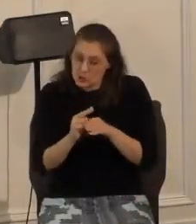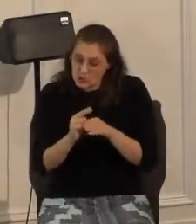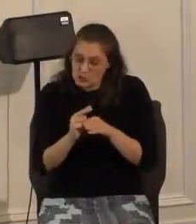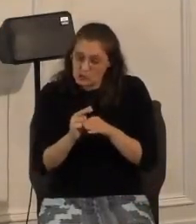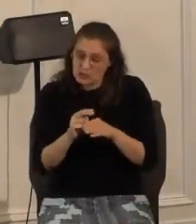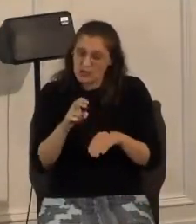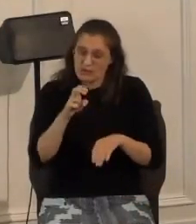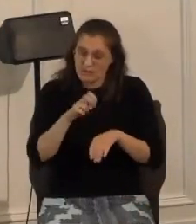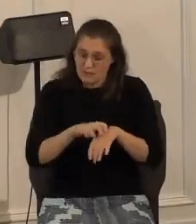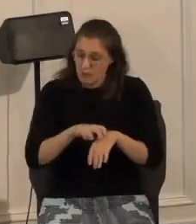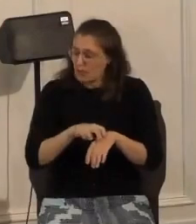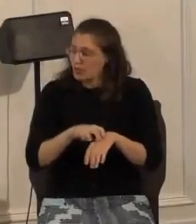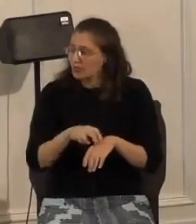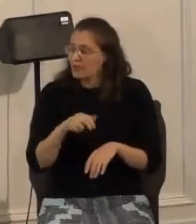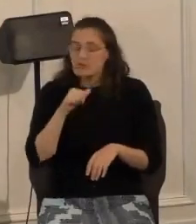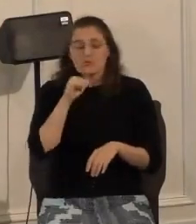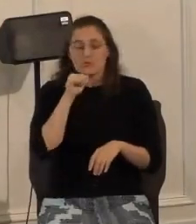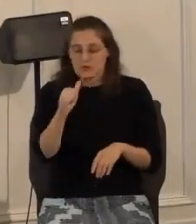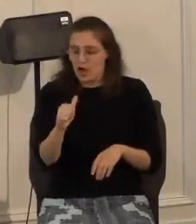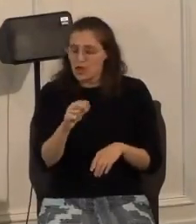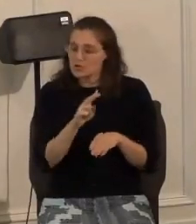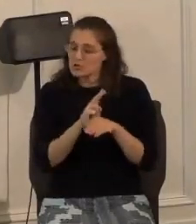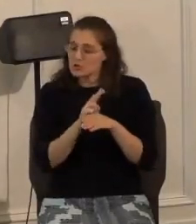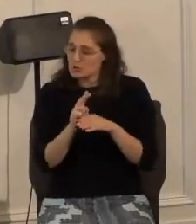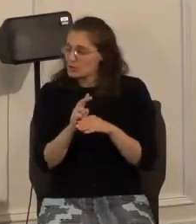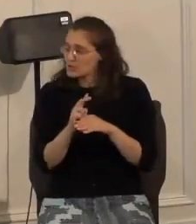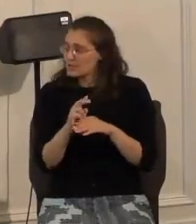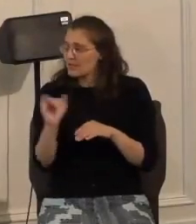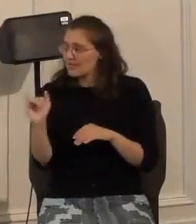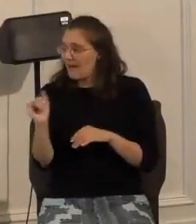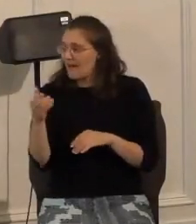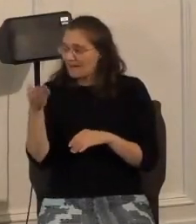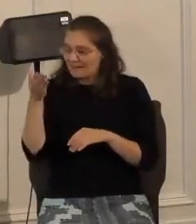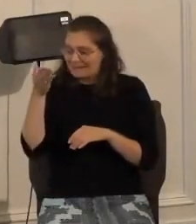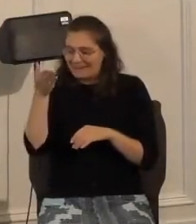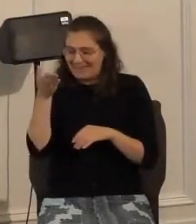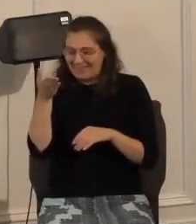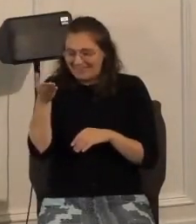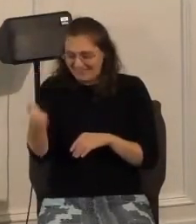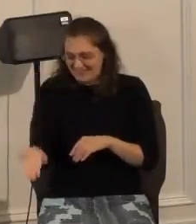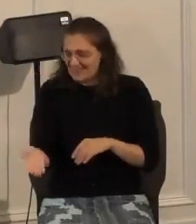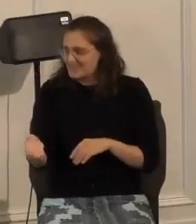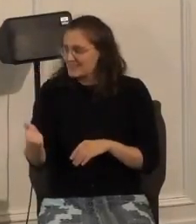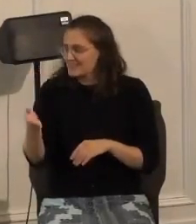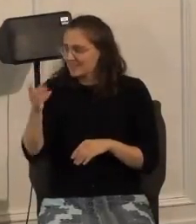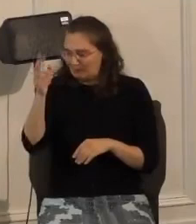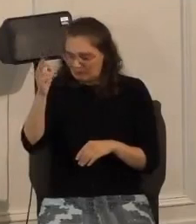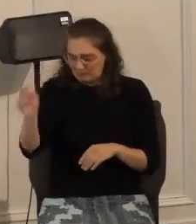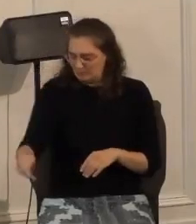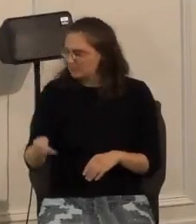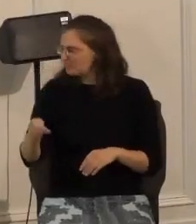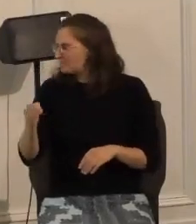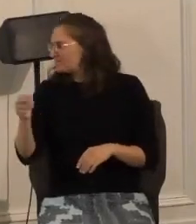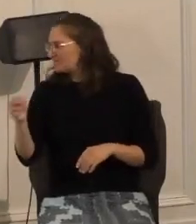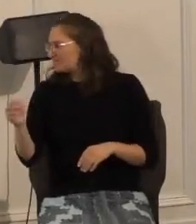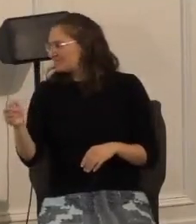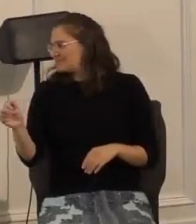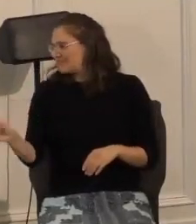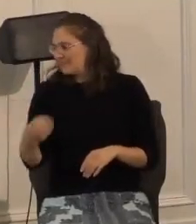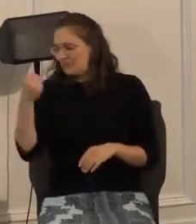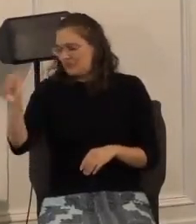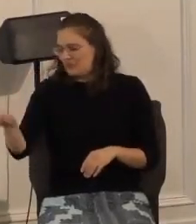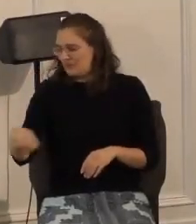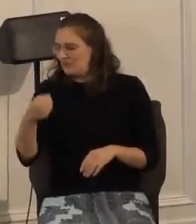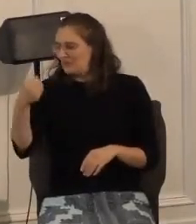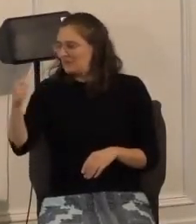etiquette? Okay, you are not to use your fork like this. And you're not supposed to eat like this. That's not how you hold your